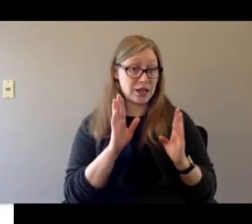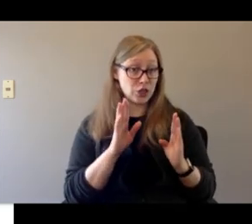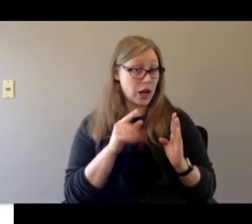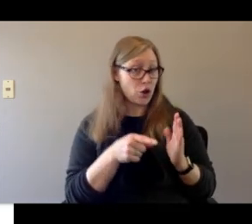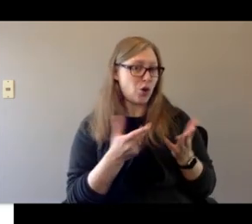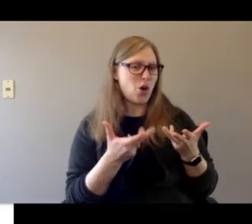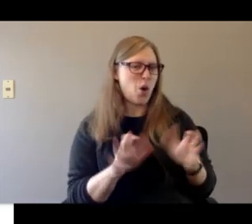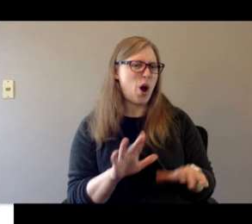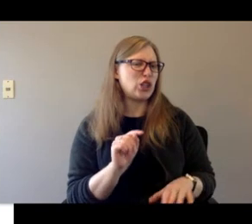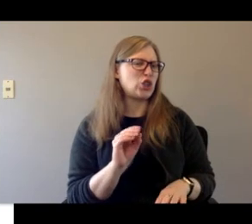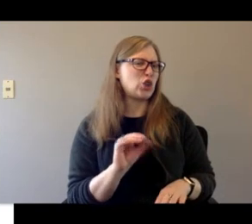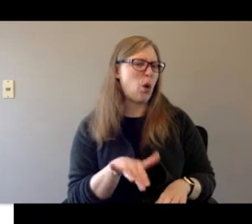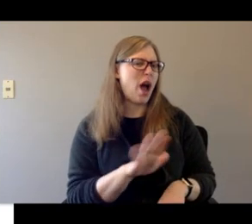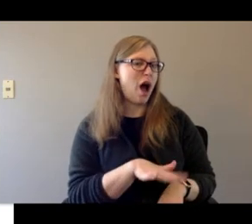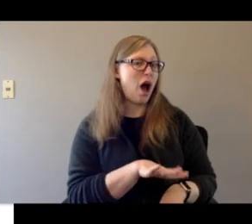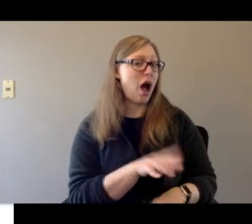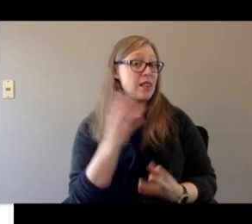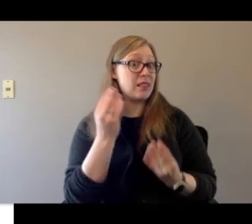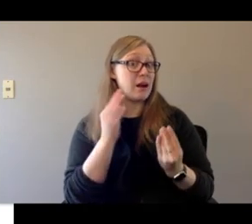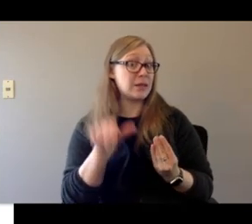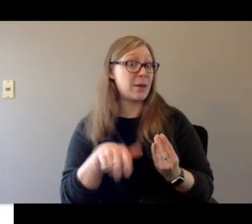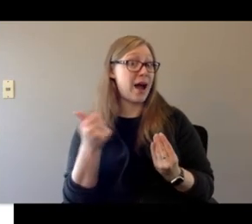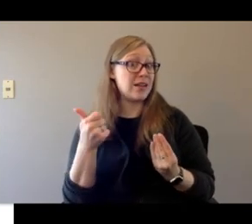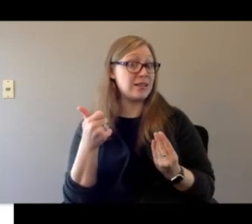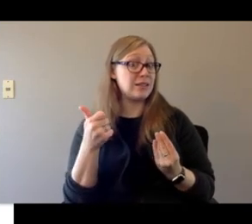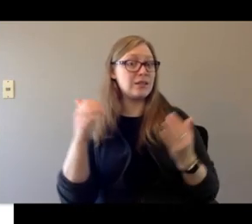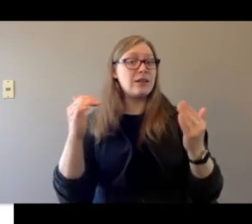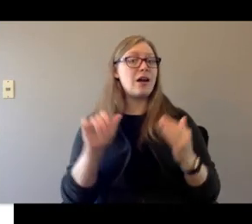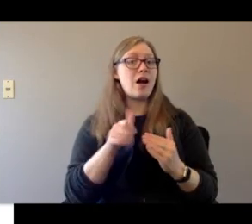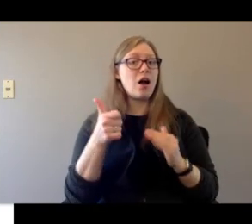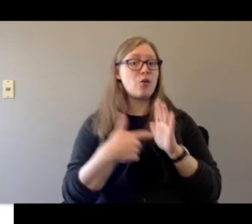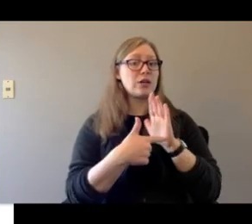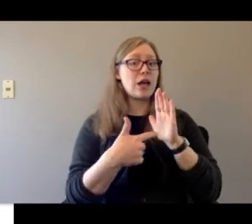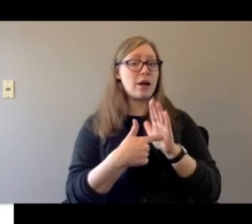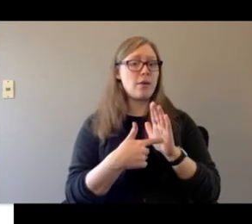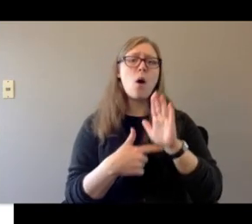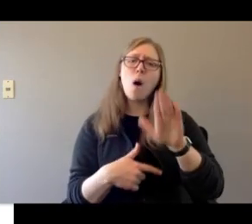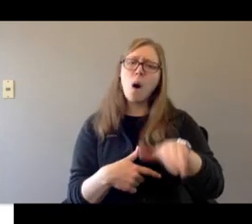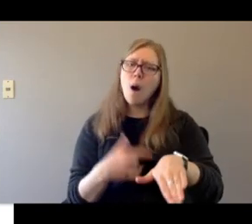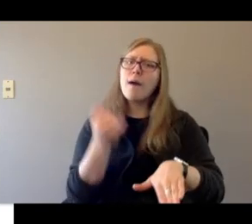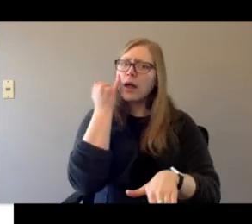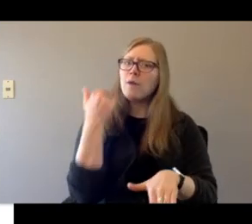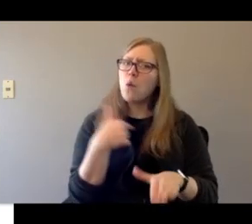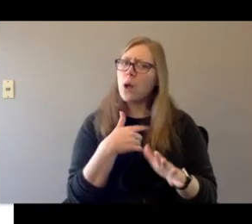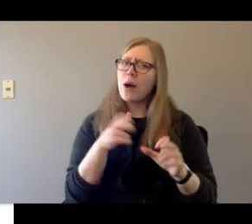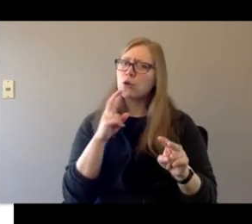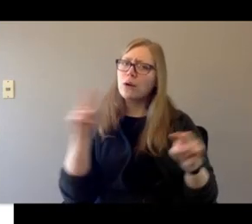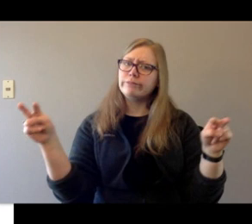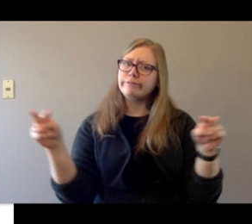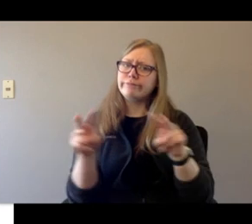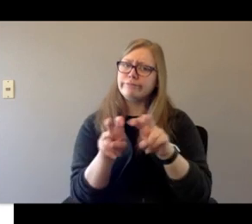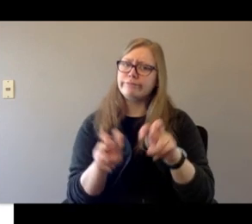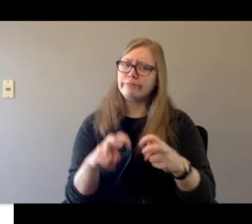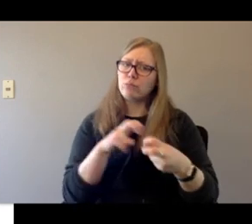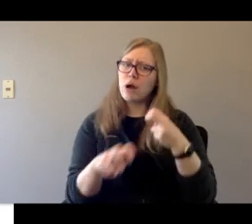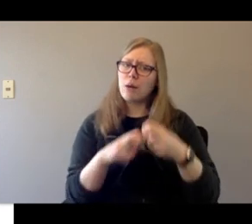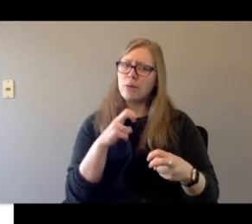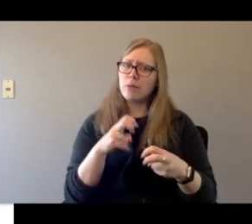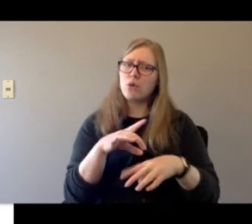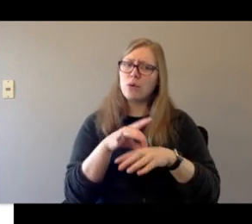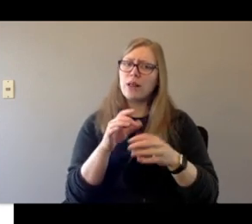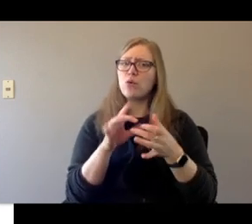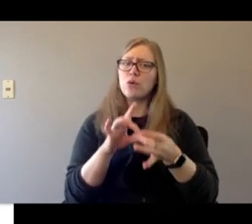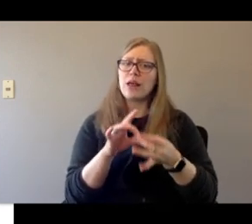changing the subject to something else. Another example is, in order to really look at the problem of global warming, we must first consider how